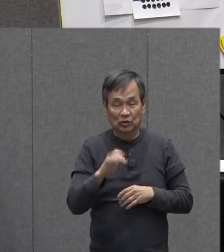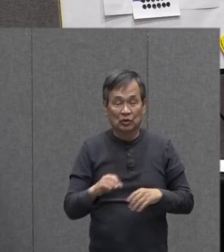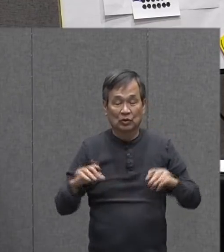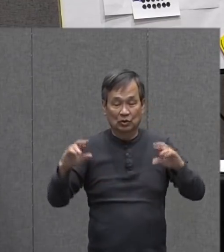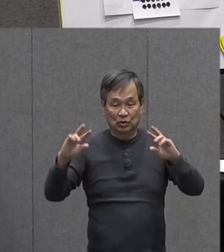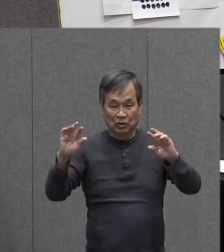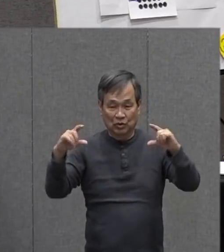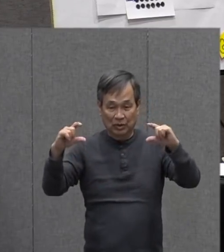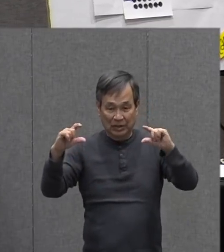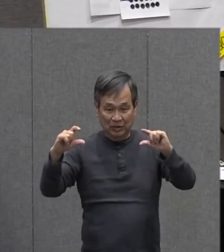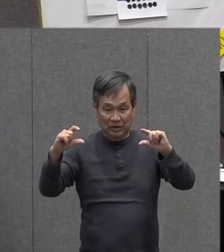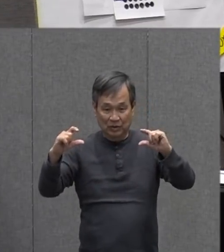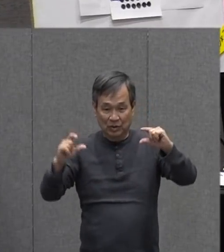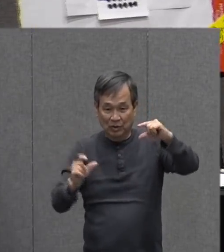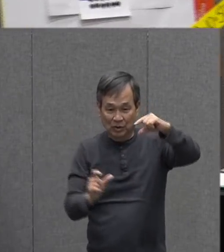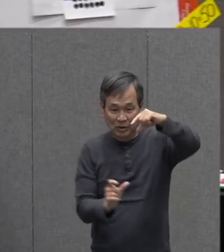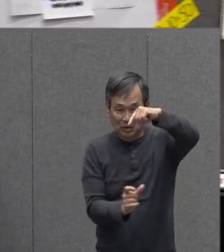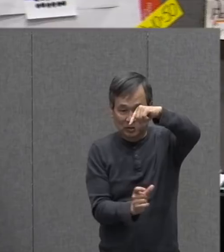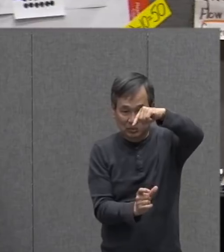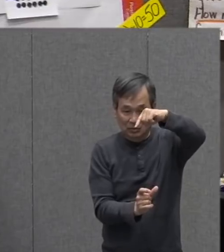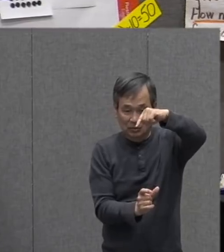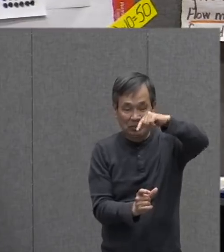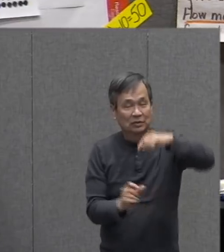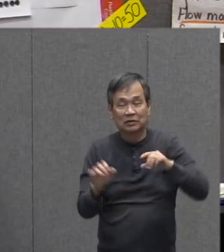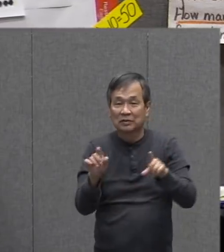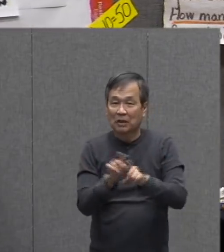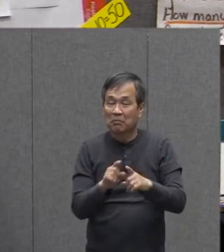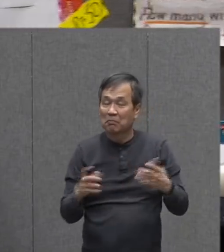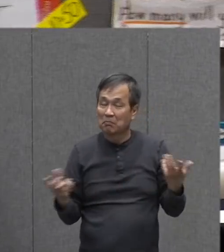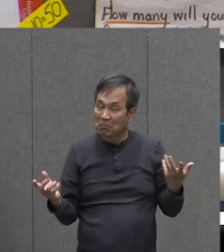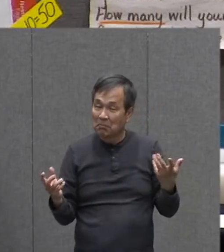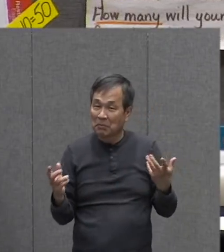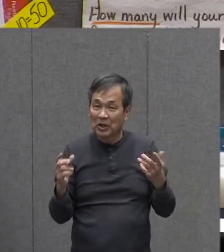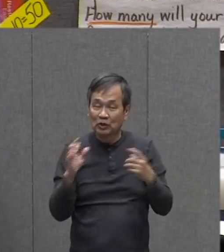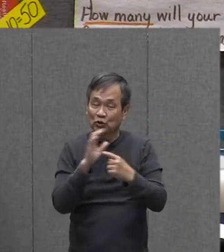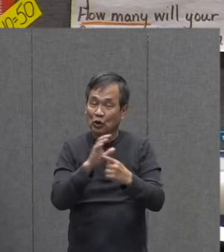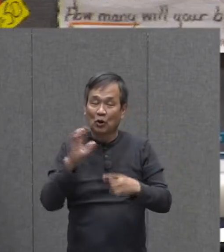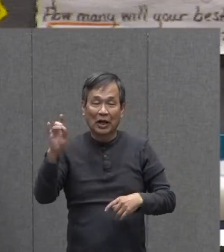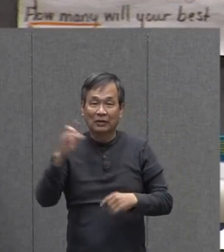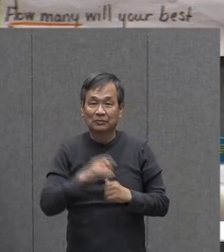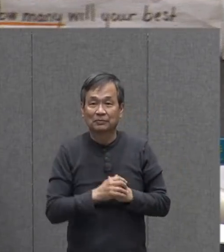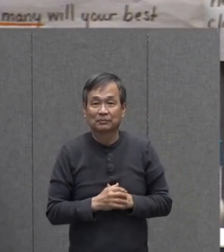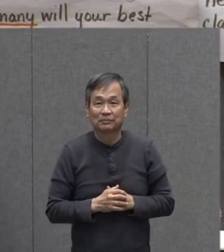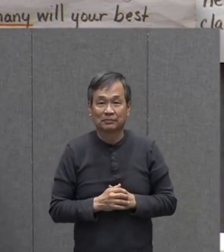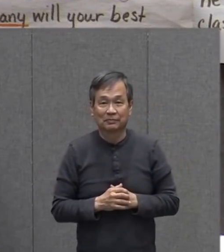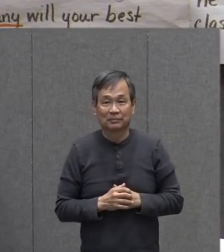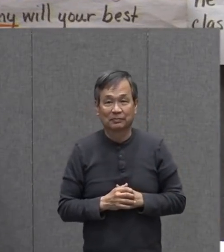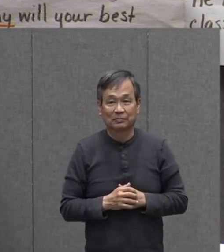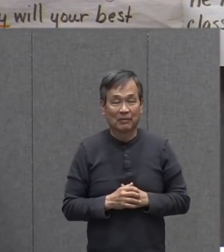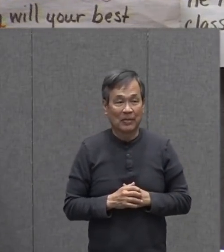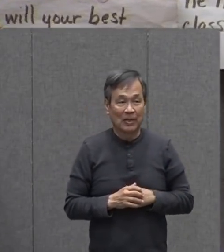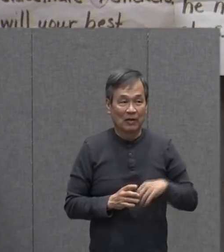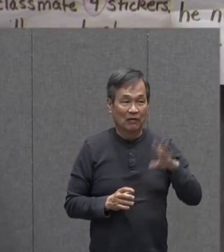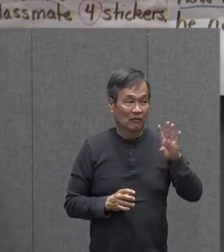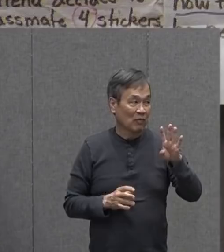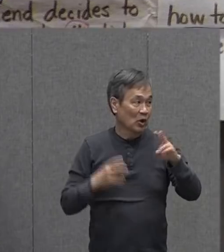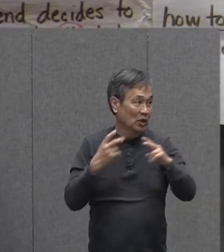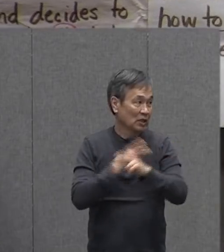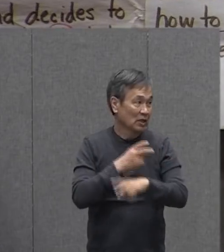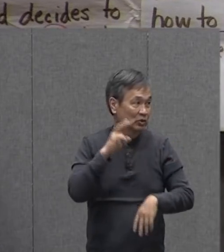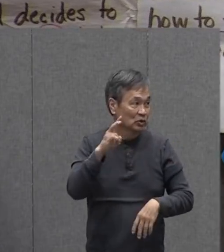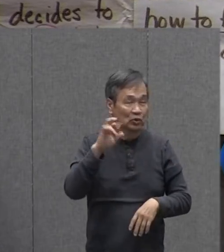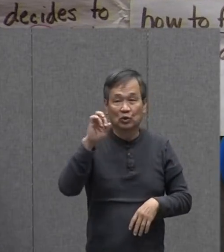have 1,000 zeros added up, and that's going to give me a 0. So that's an example of something that we might see, maybe a